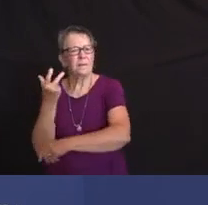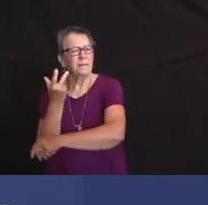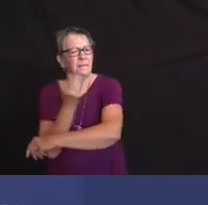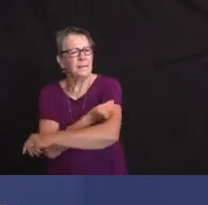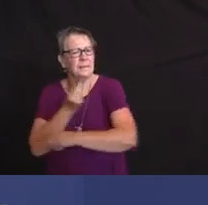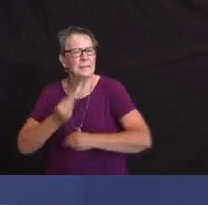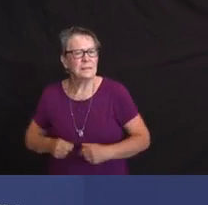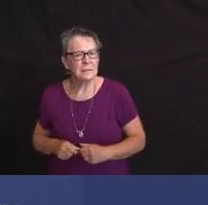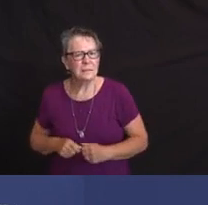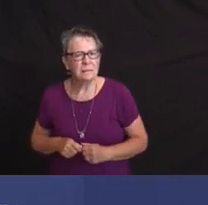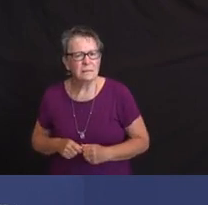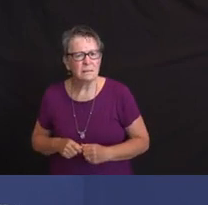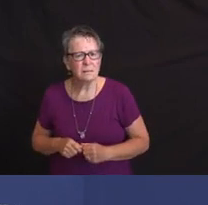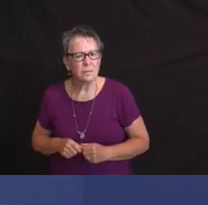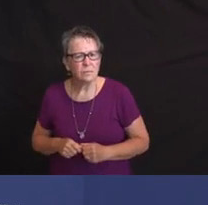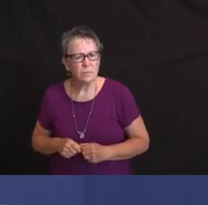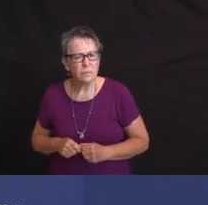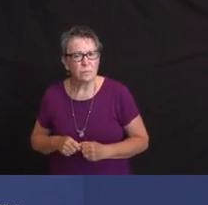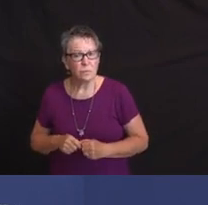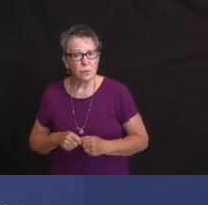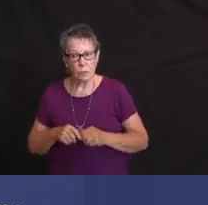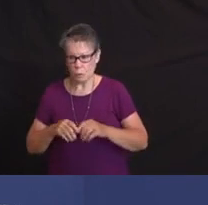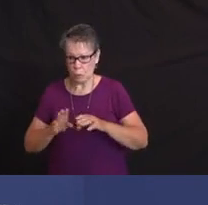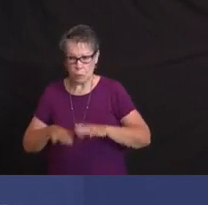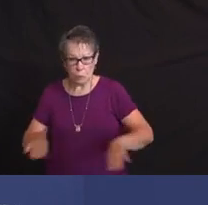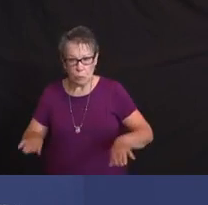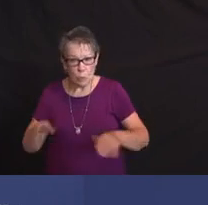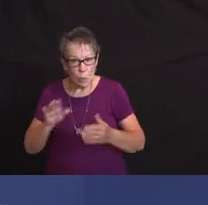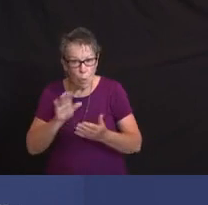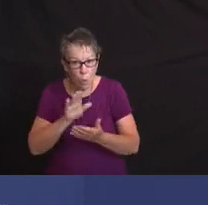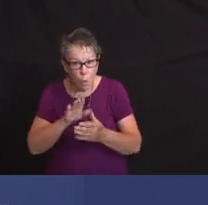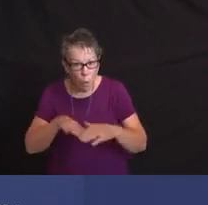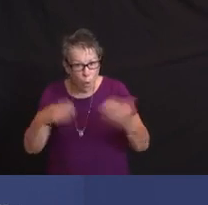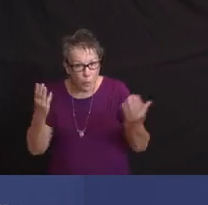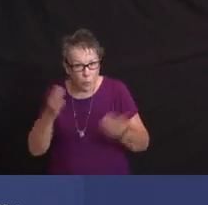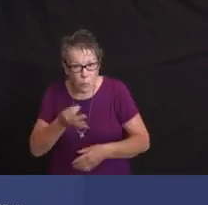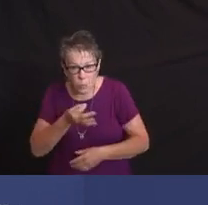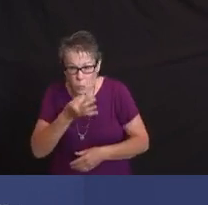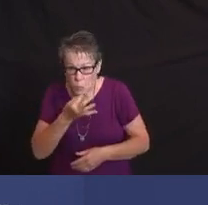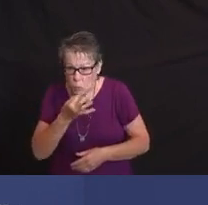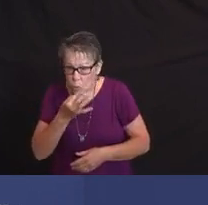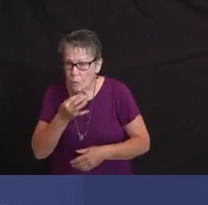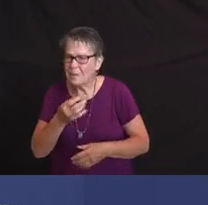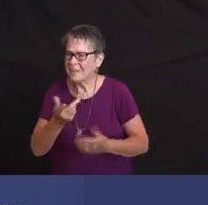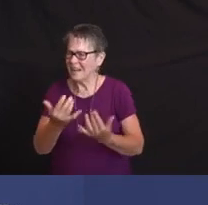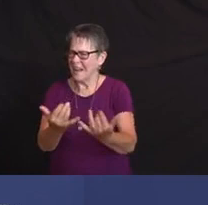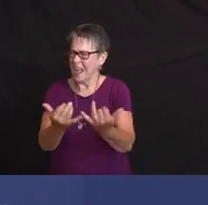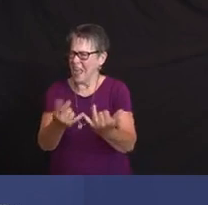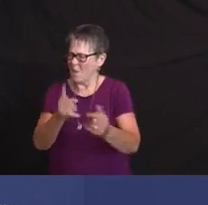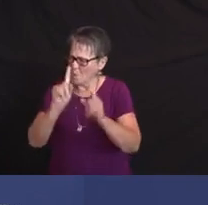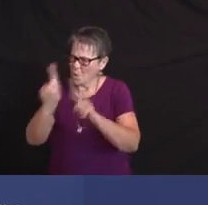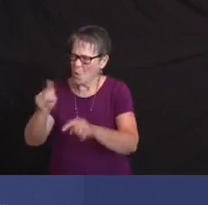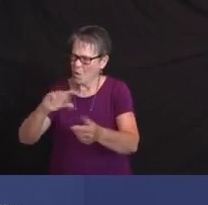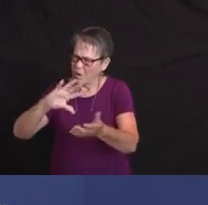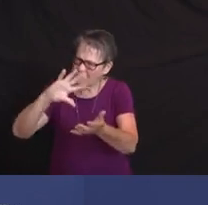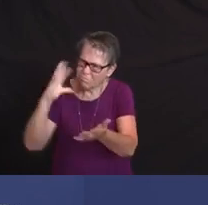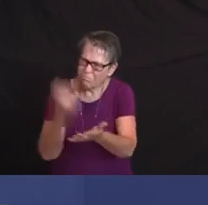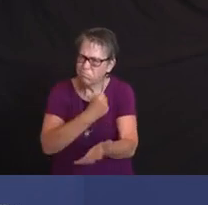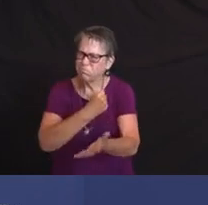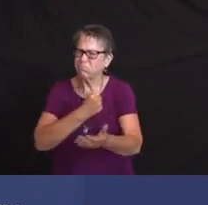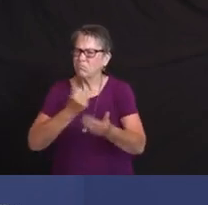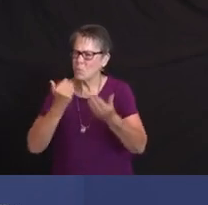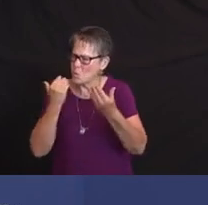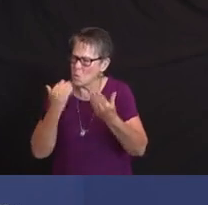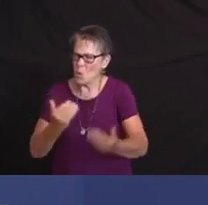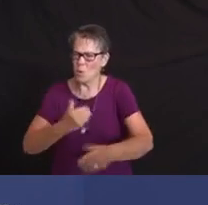or a vaccination this week will allow enough time to receive a second dose before school starts, guaranteeing the best possible